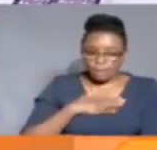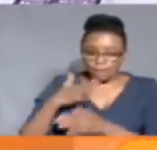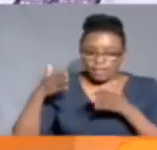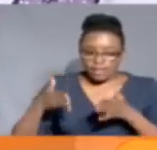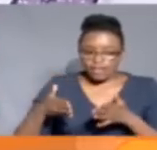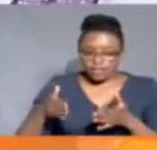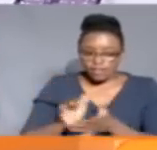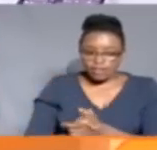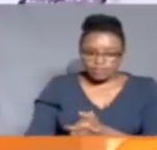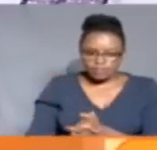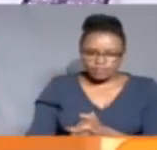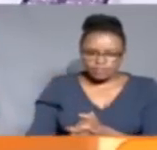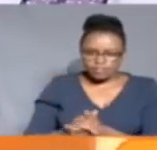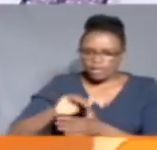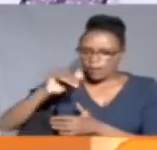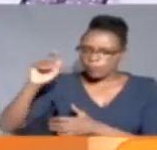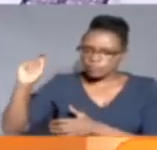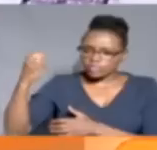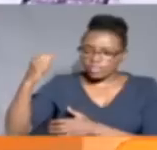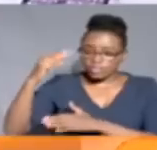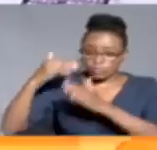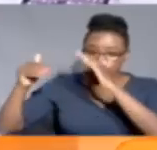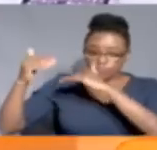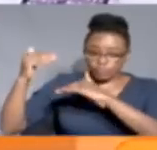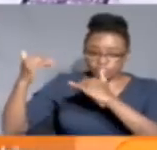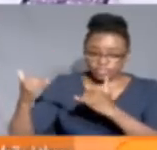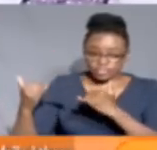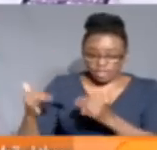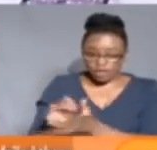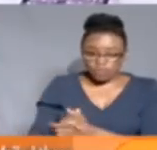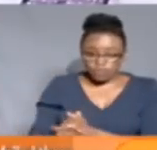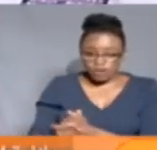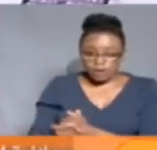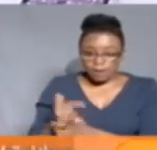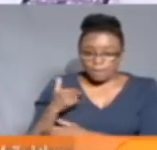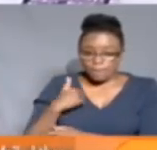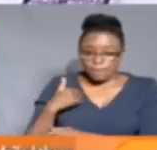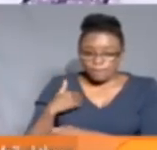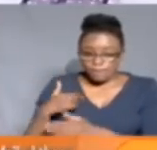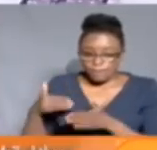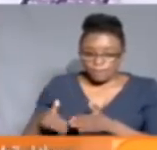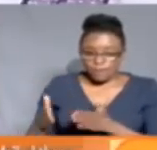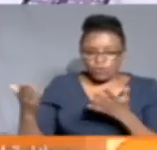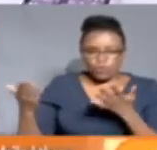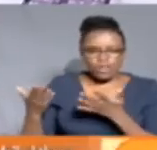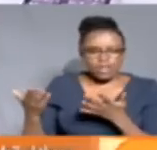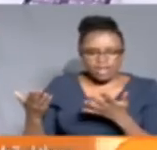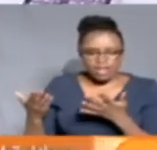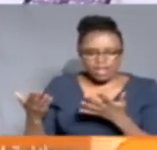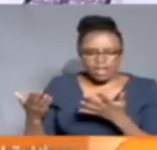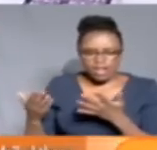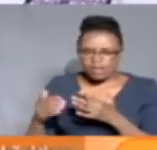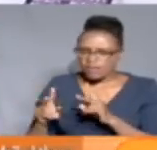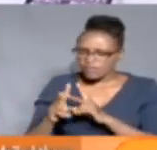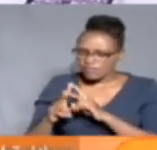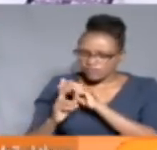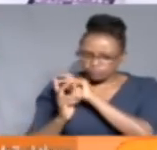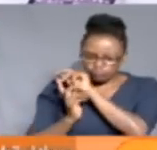I'm currently a student at Mount Kenya University. Okay, I was born and bred in a very humble